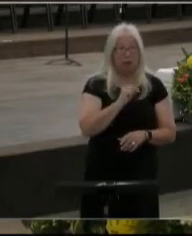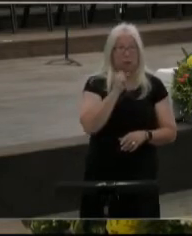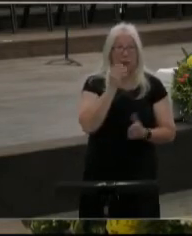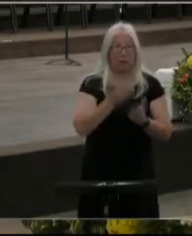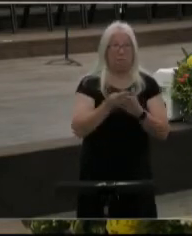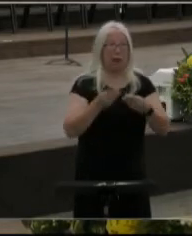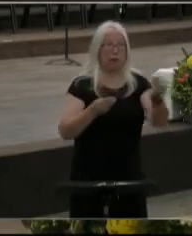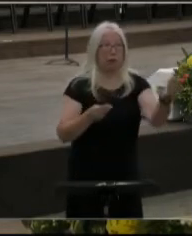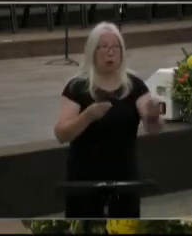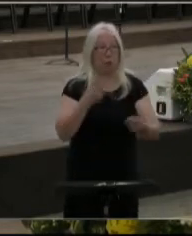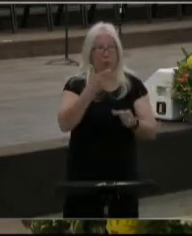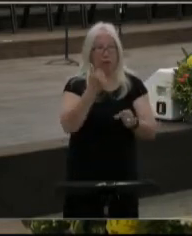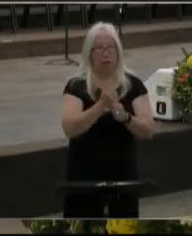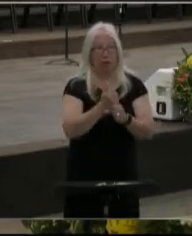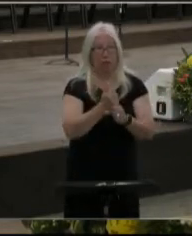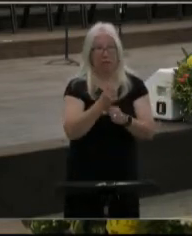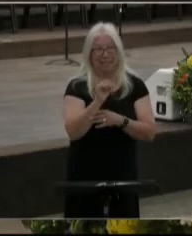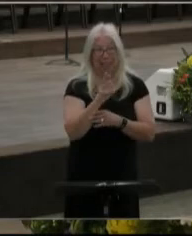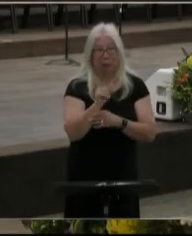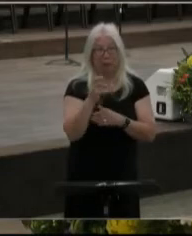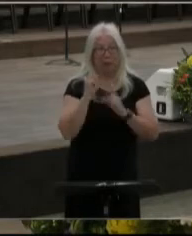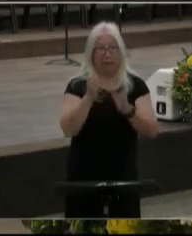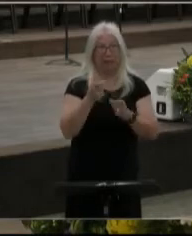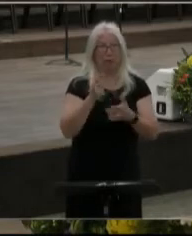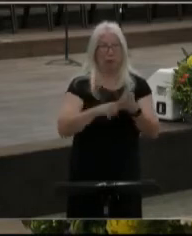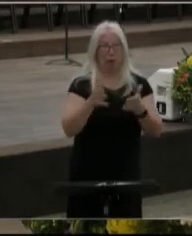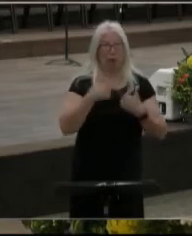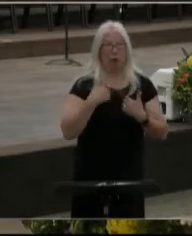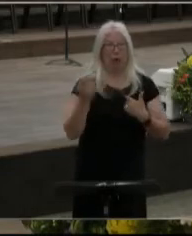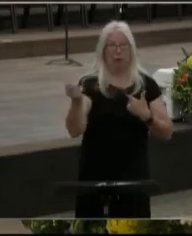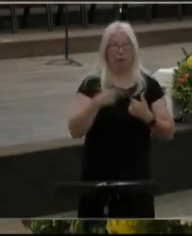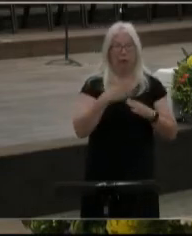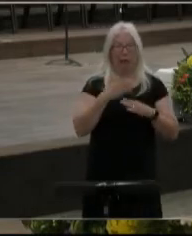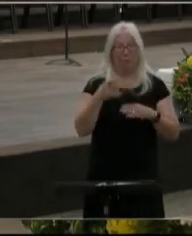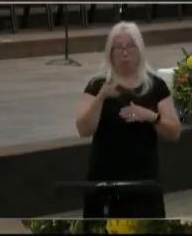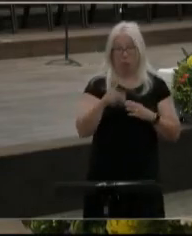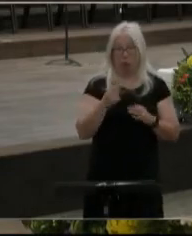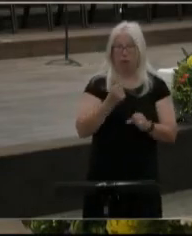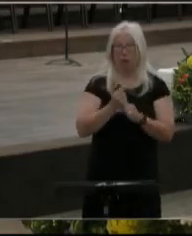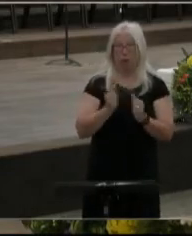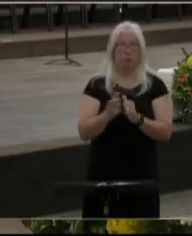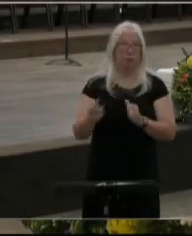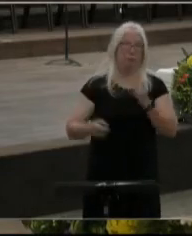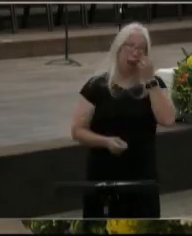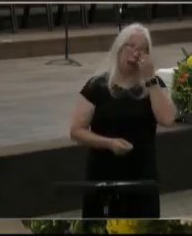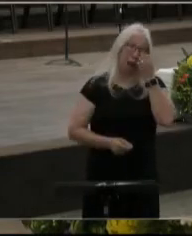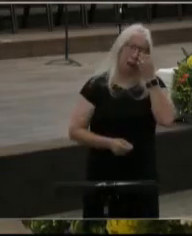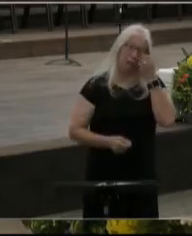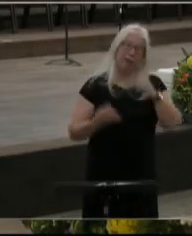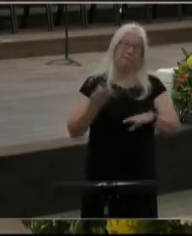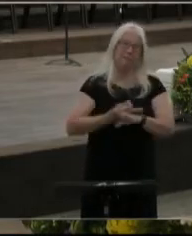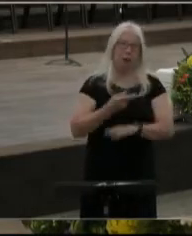buy you out with 3 years of salary than to give you what you've got coming after you spent 30 years. With them.